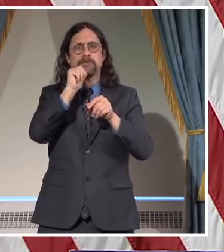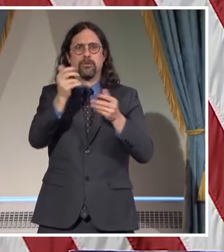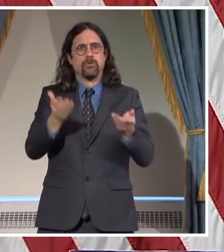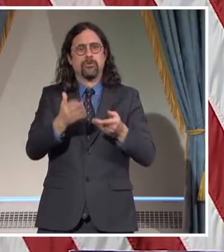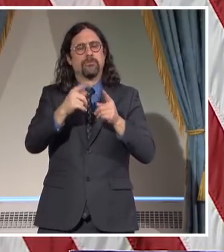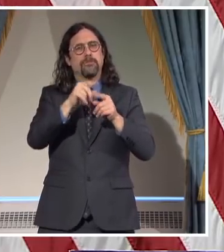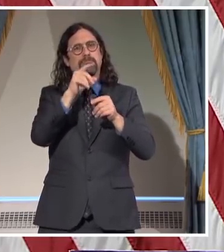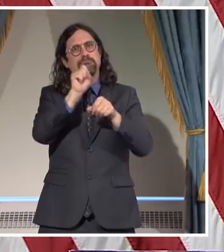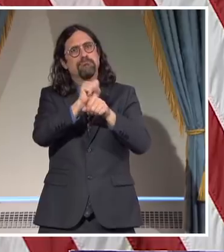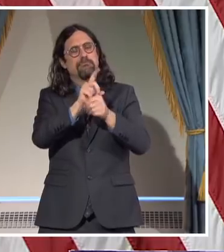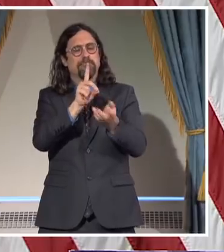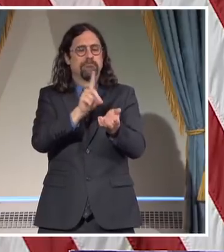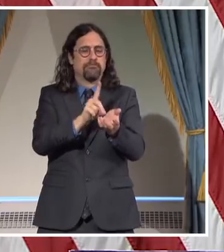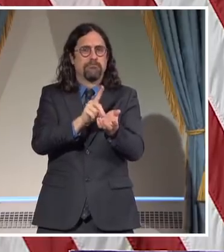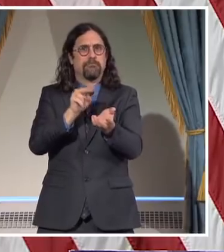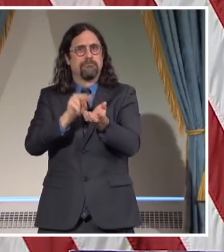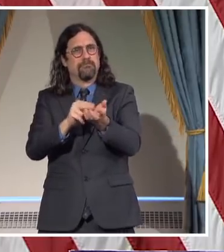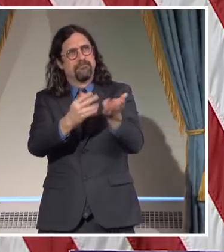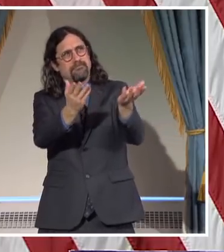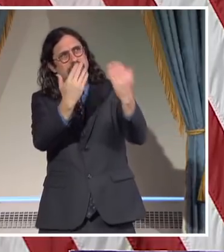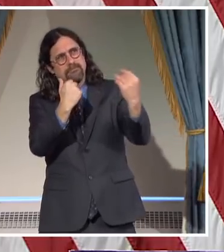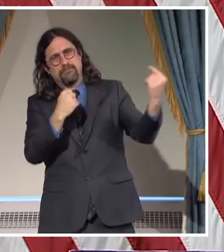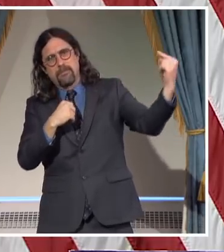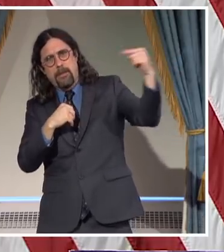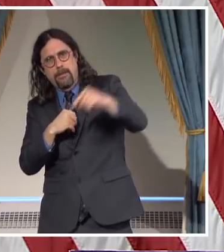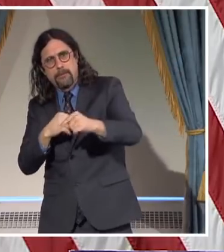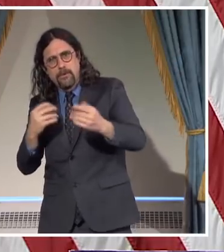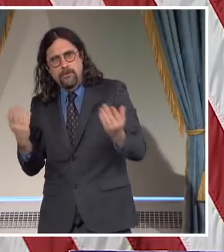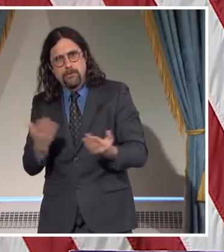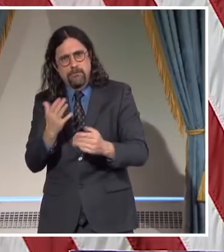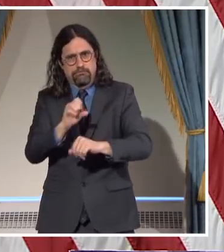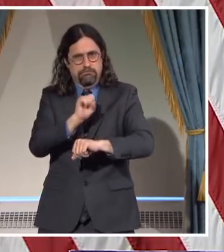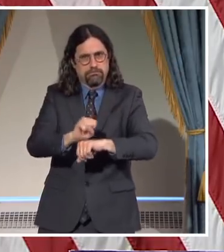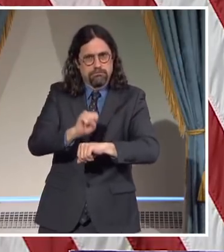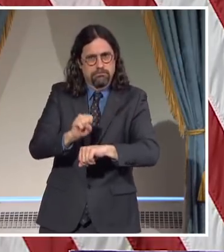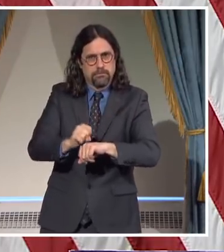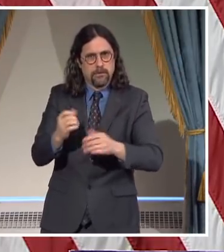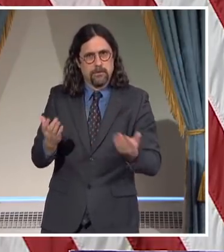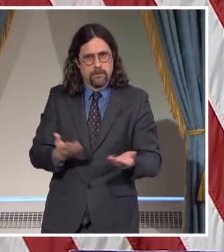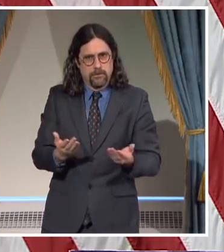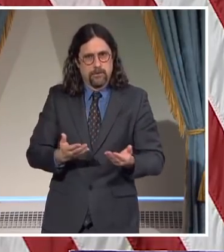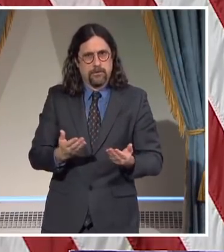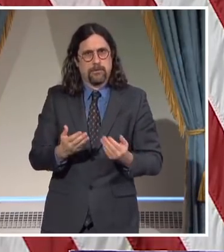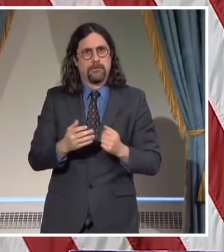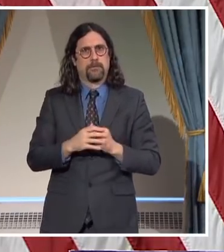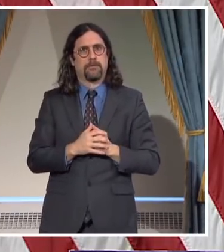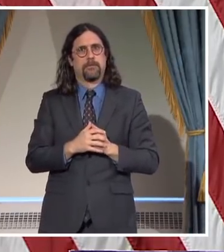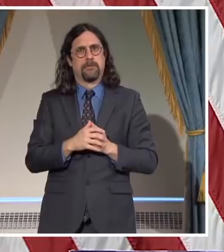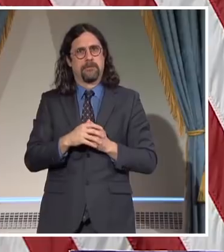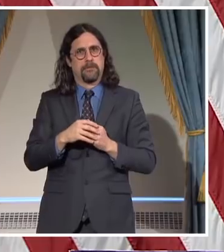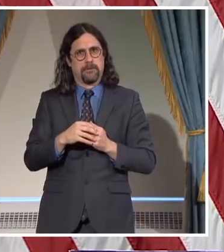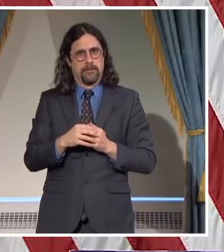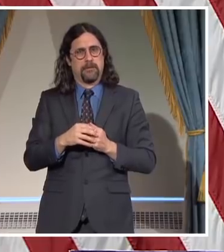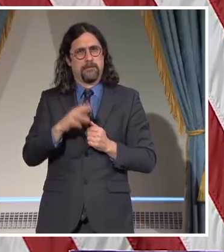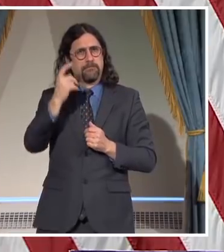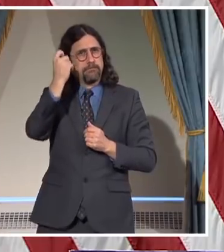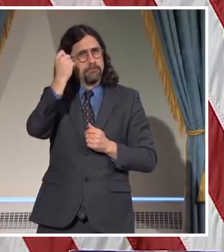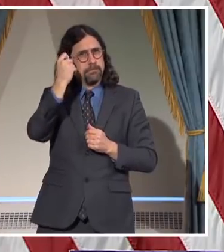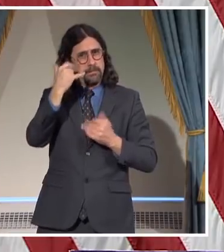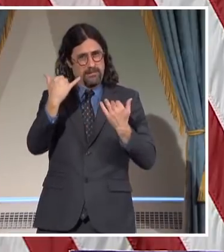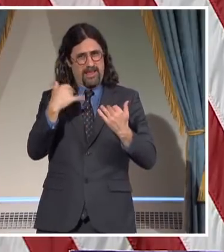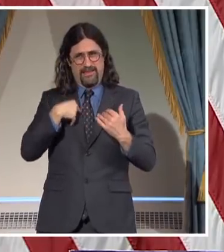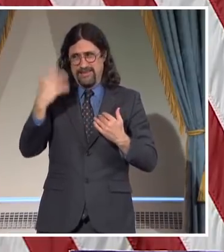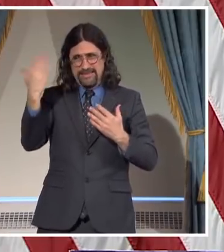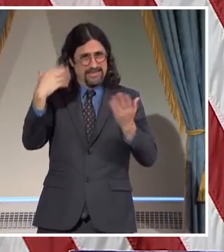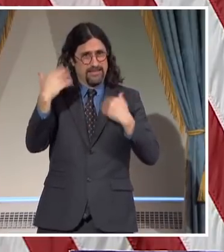that deals with this challenge after our crisis is over. But I have to be clear, if the military is not mobilized on a higher level, I